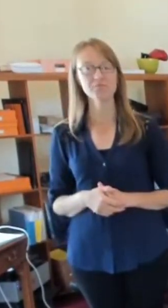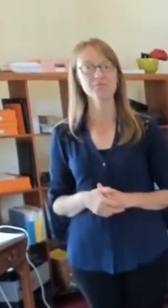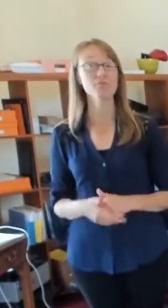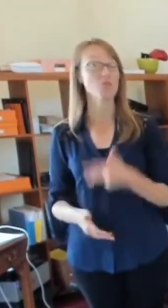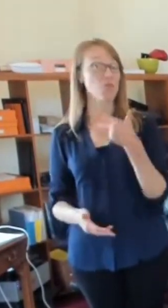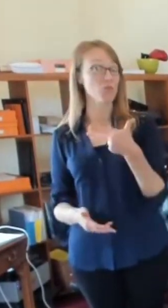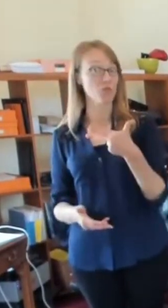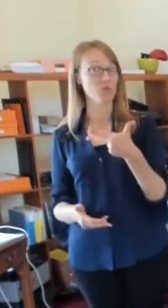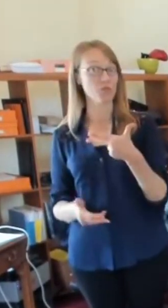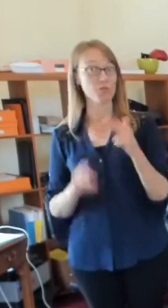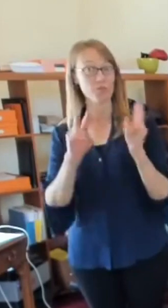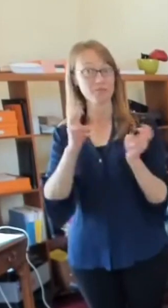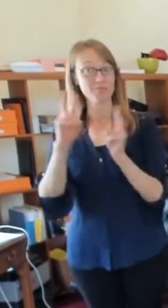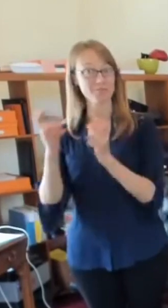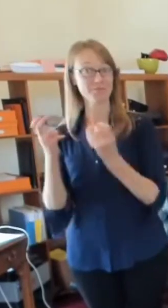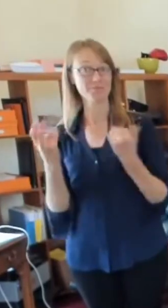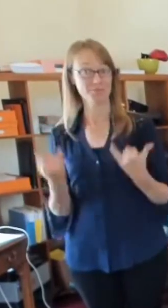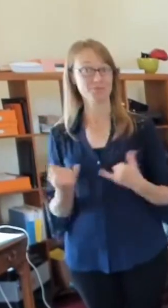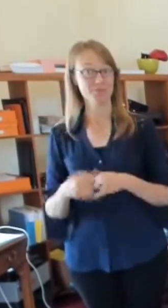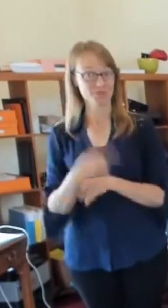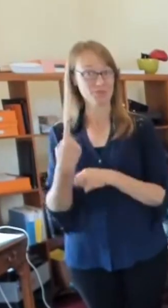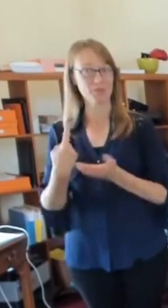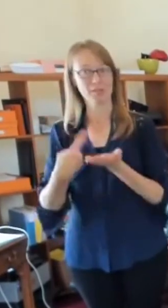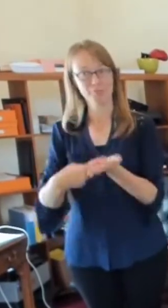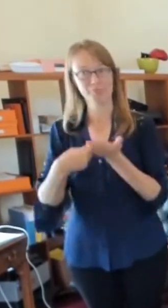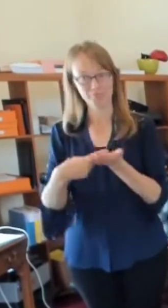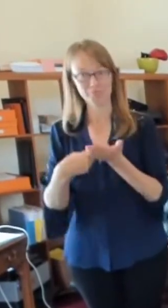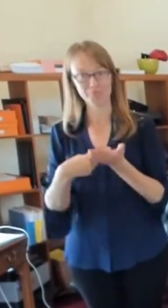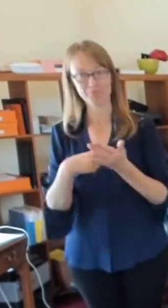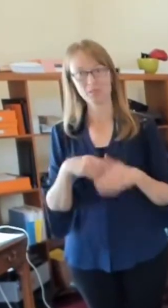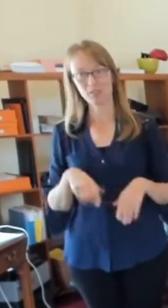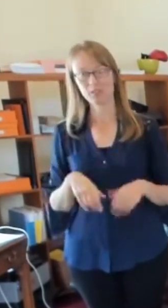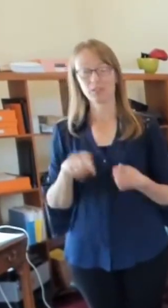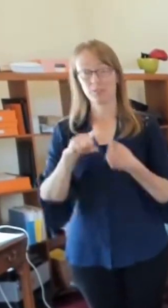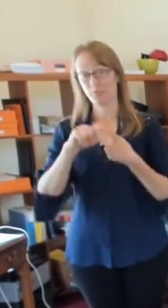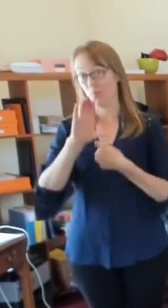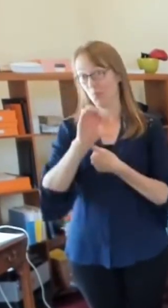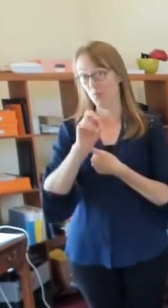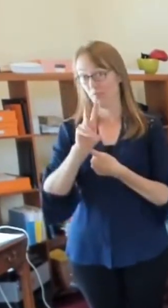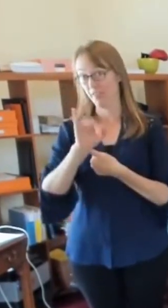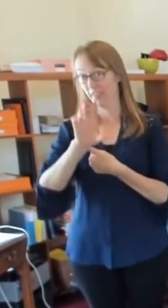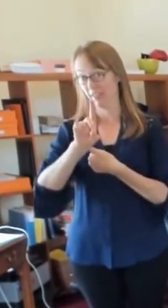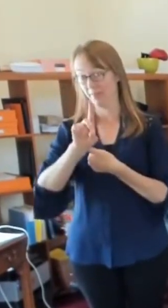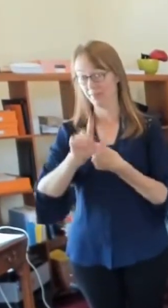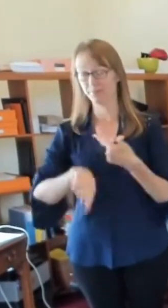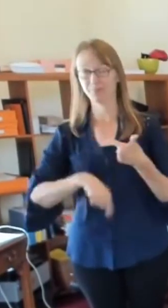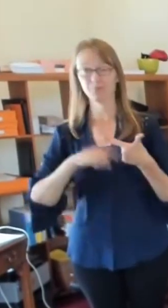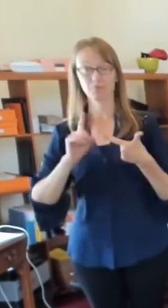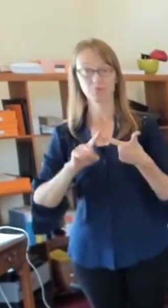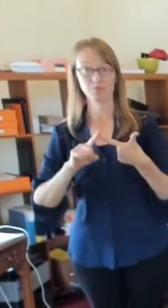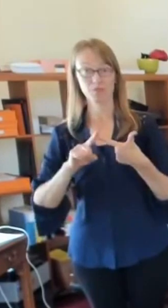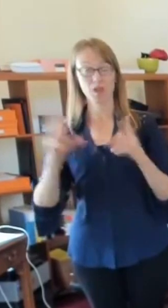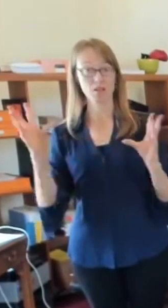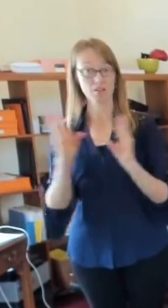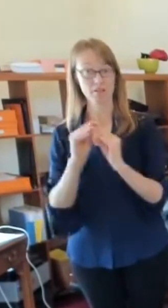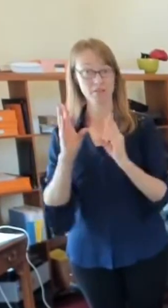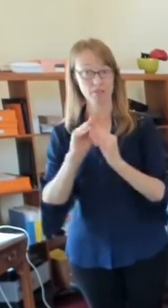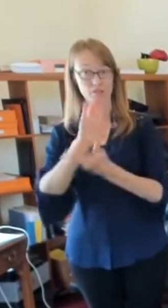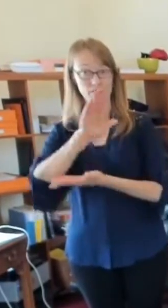I'm going to talk to you briefly about at the beginning. COVID, of course, the convention